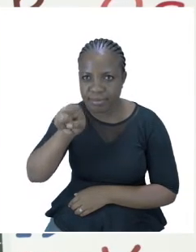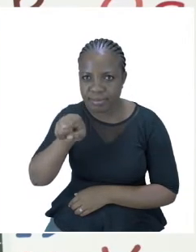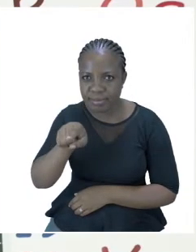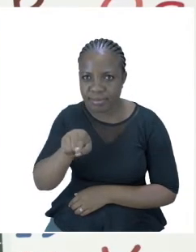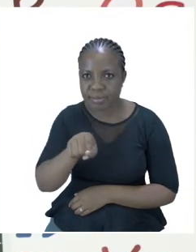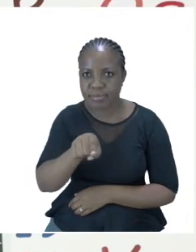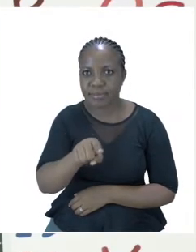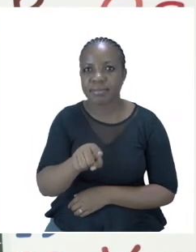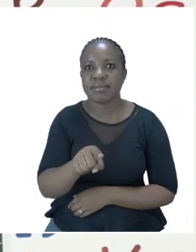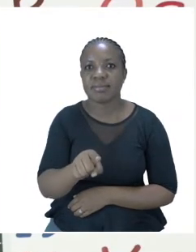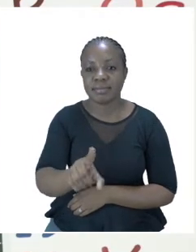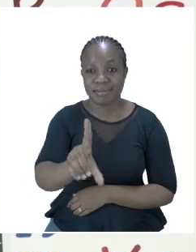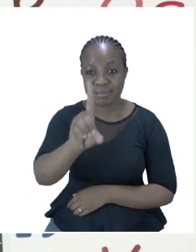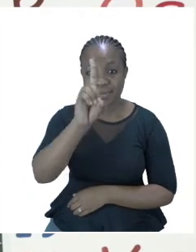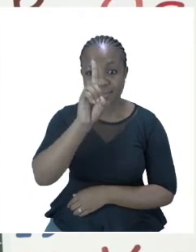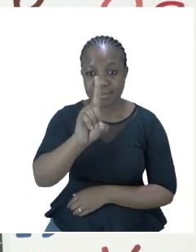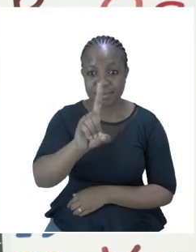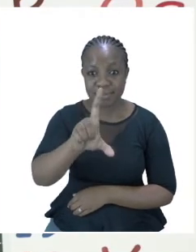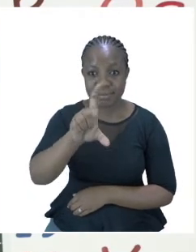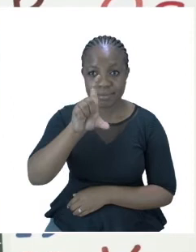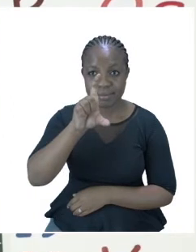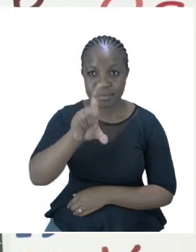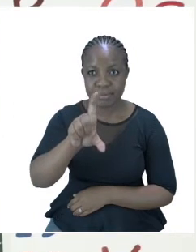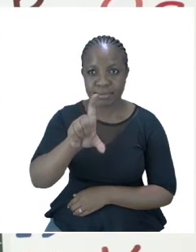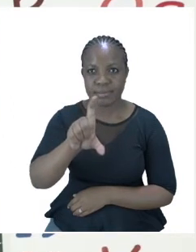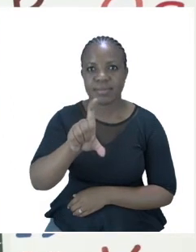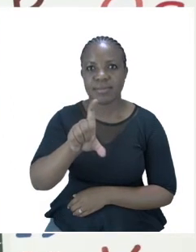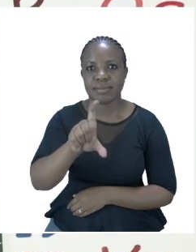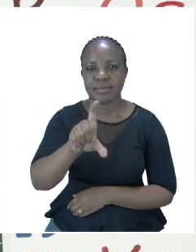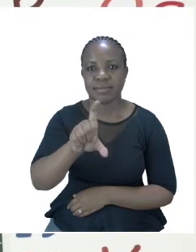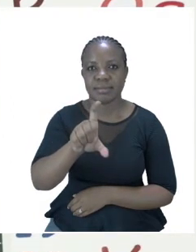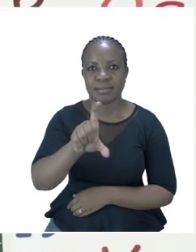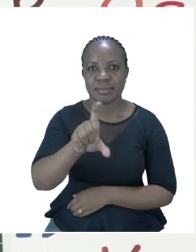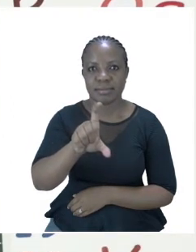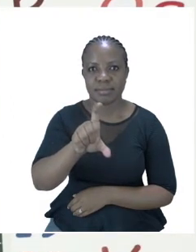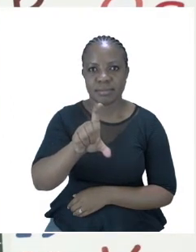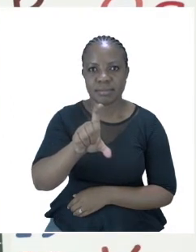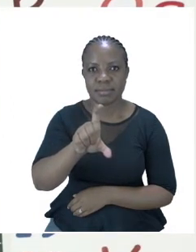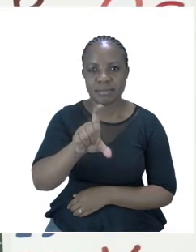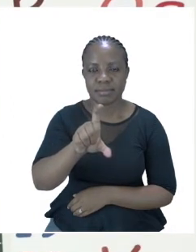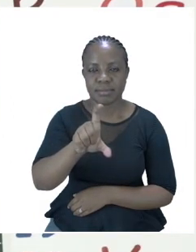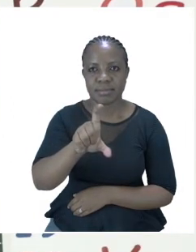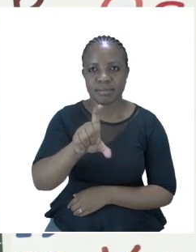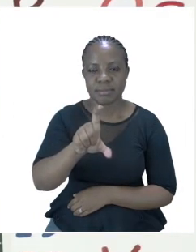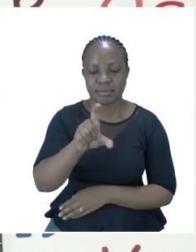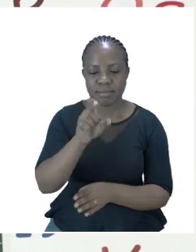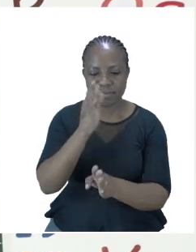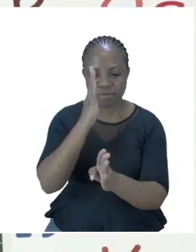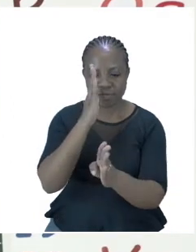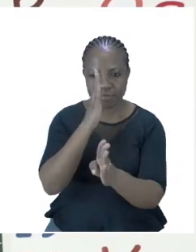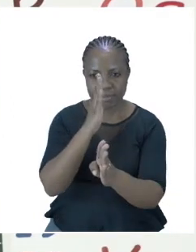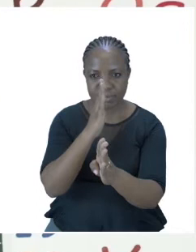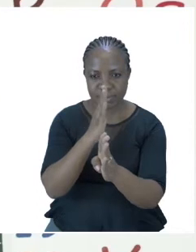And that is our letter D. Make sure that you connect each line to each other and